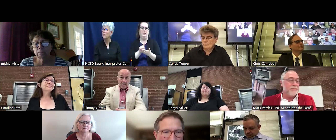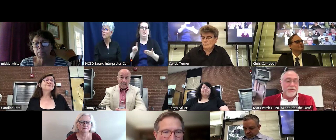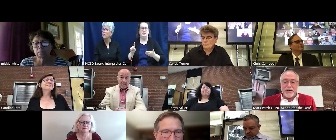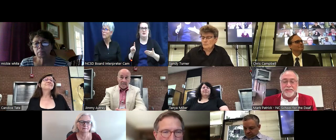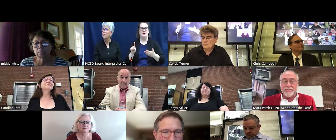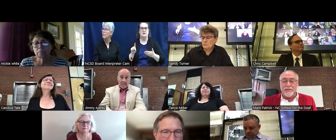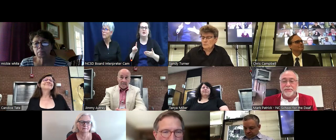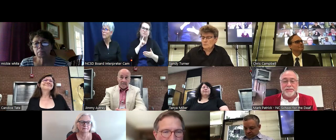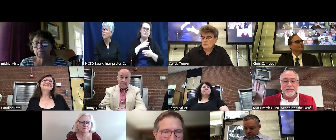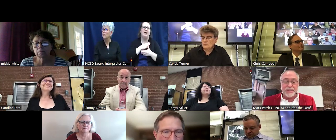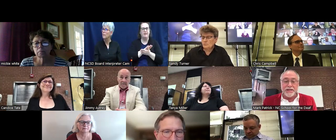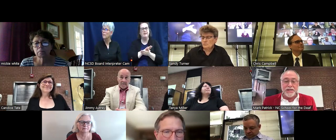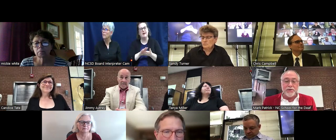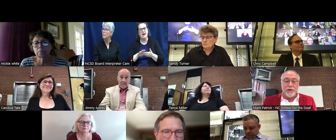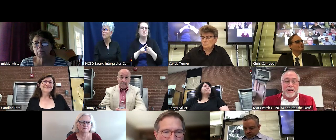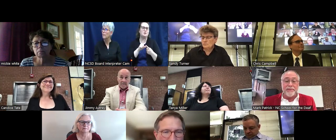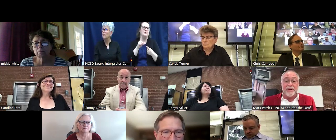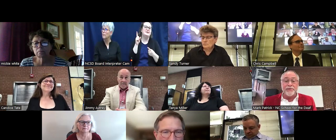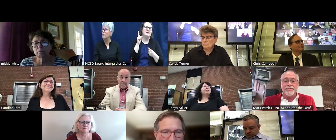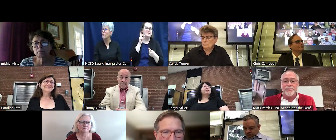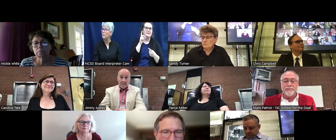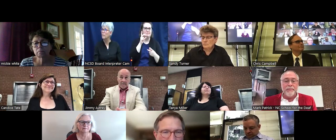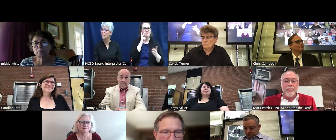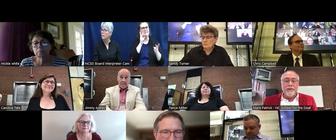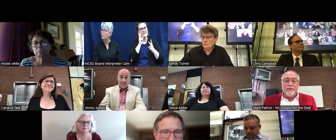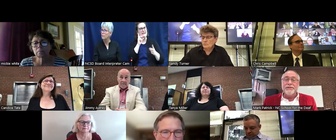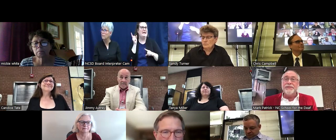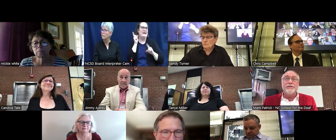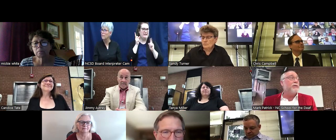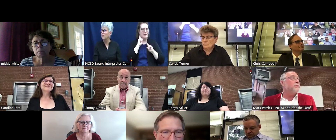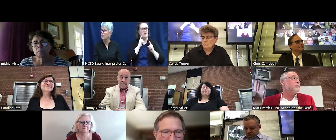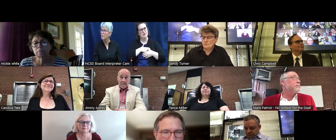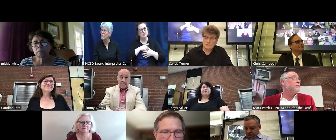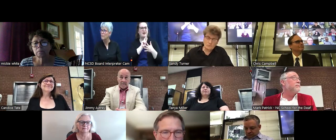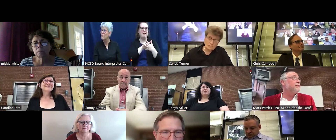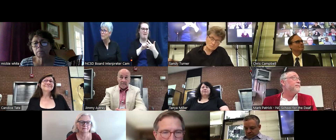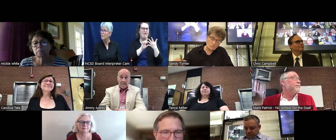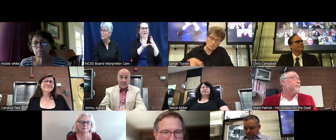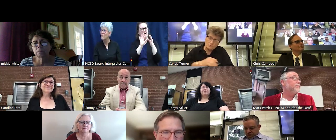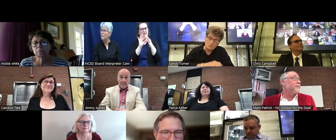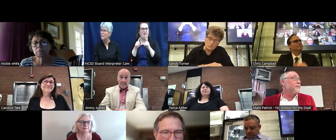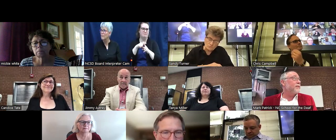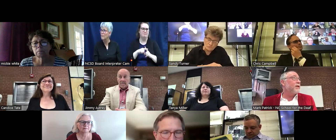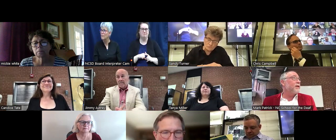it's been nice to be able to see and hear about those. This is